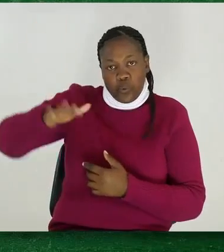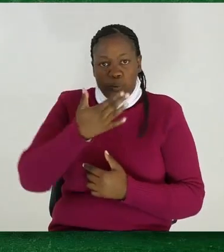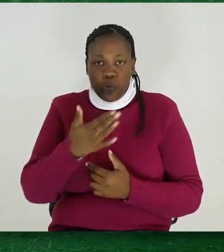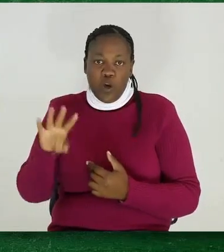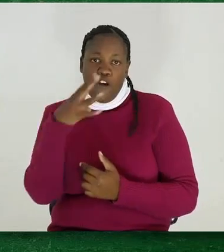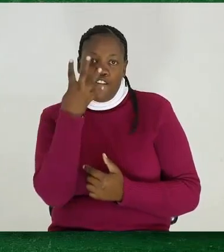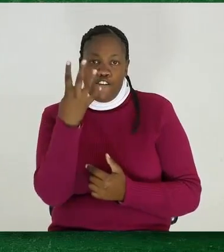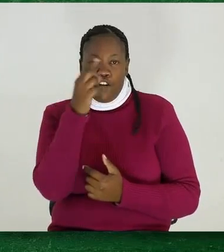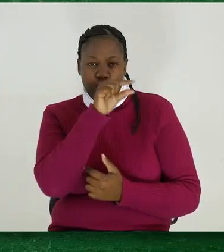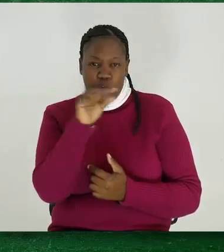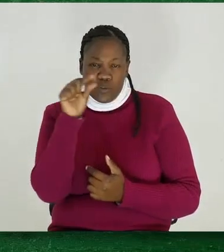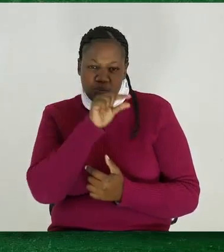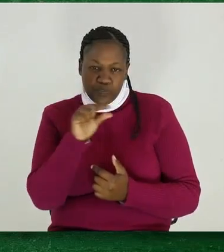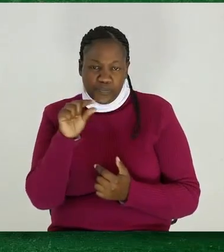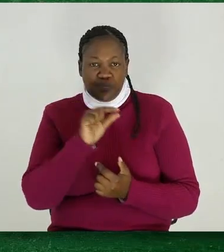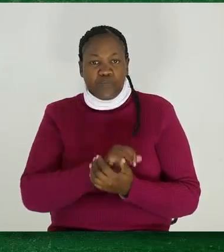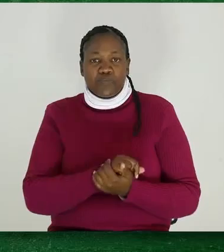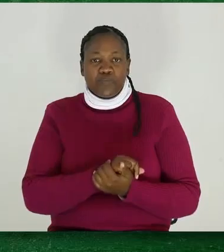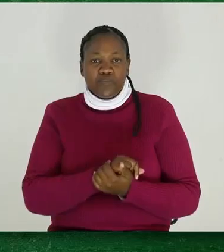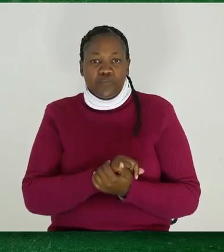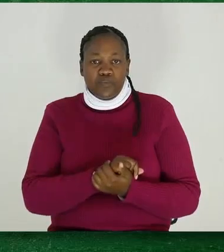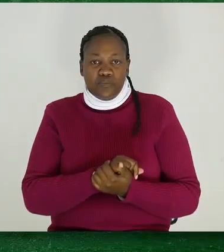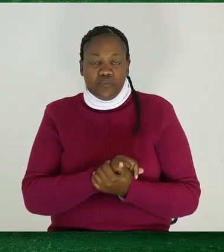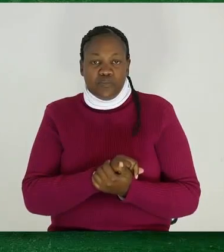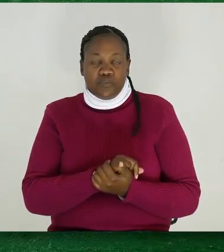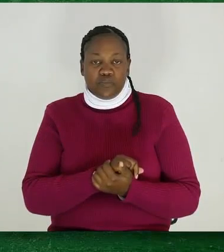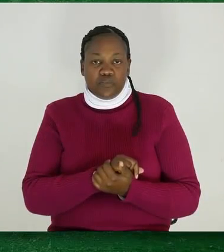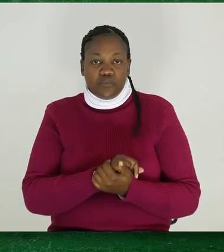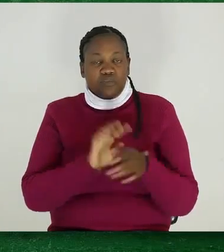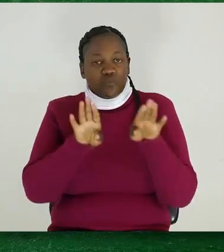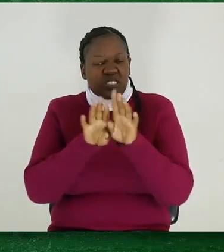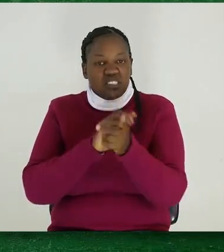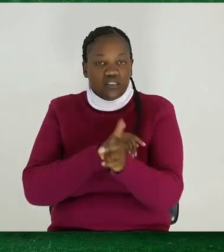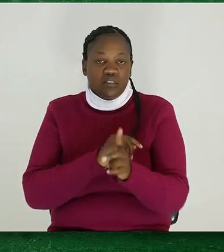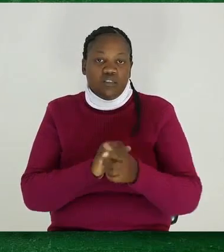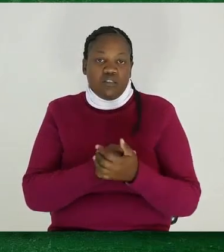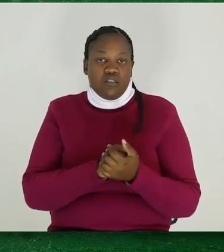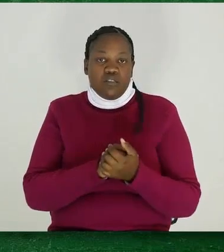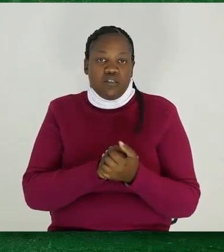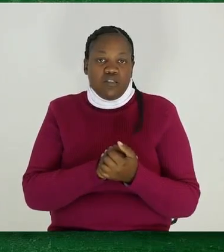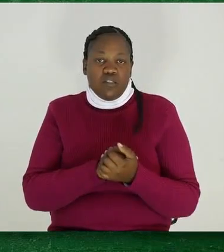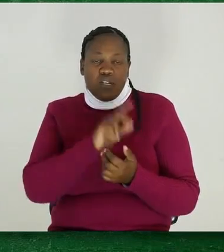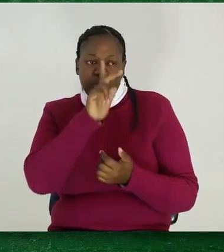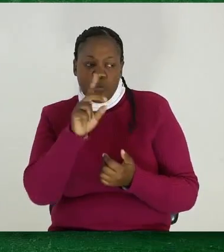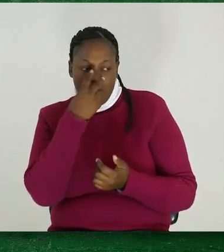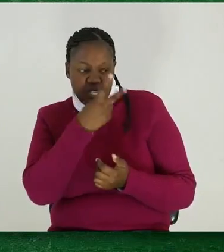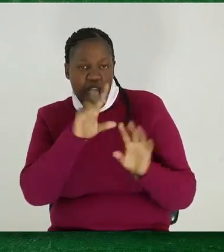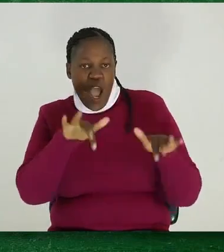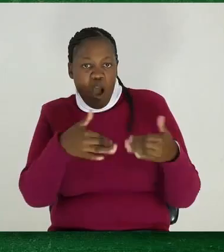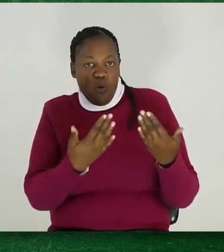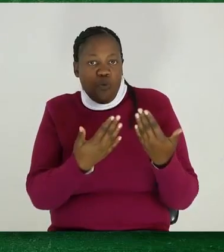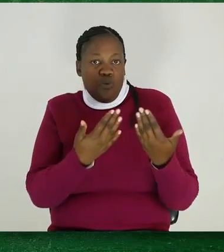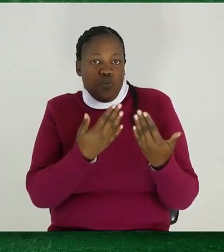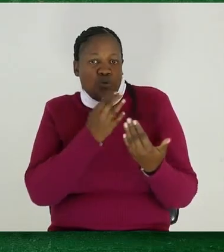People fleeing in terror. And in the last line, you have 1 word, summing up all you described about the subject into